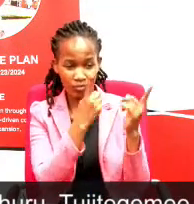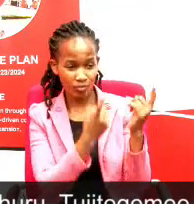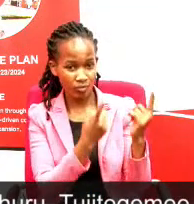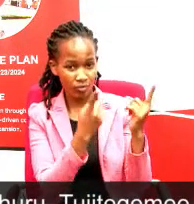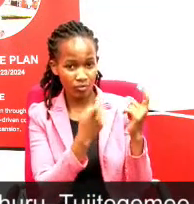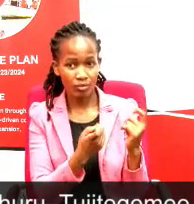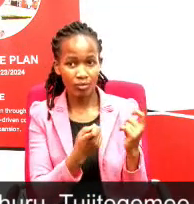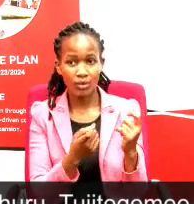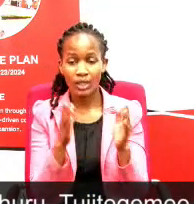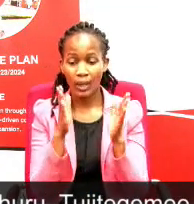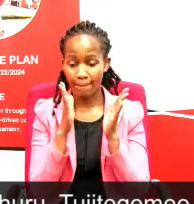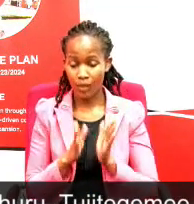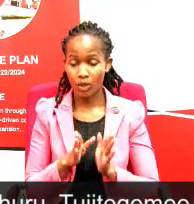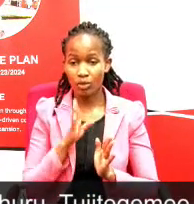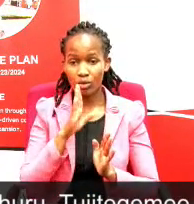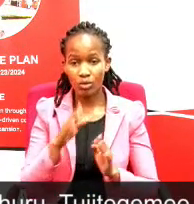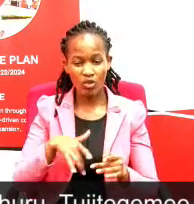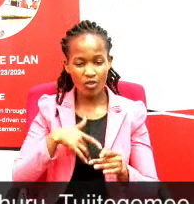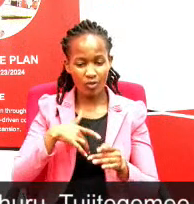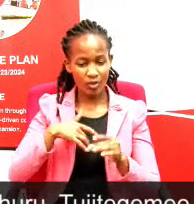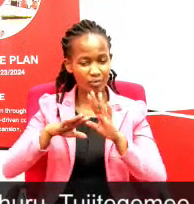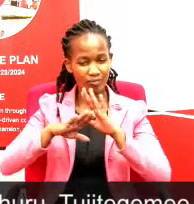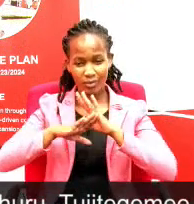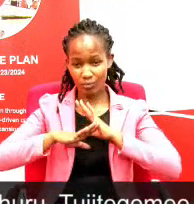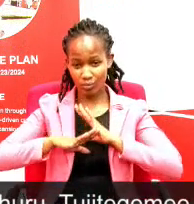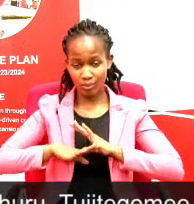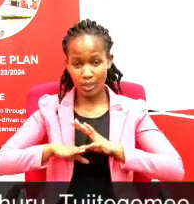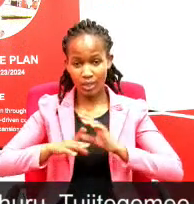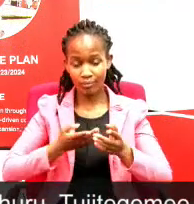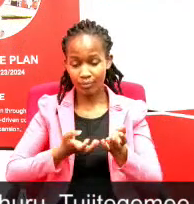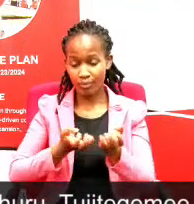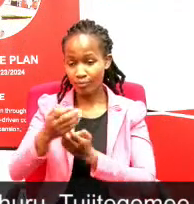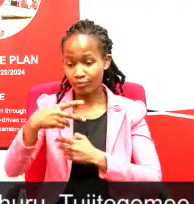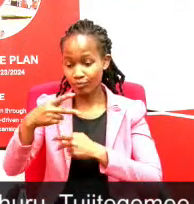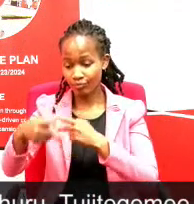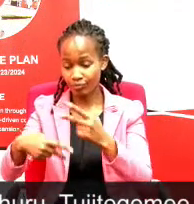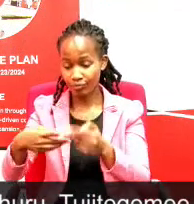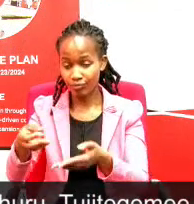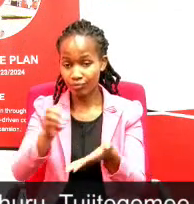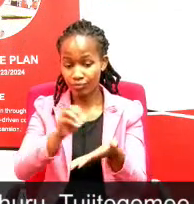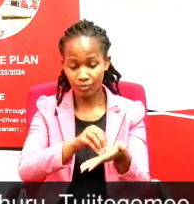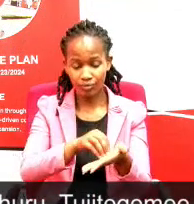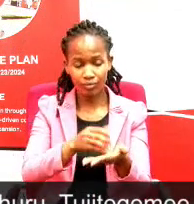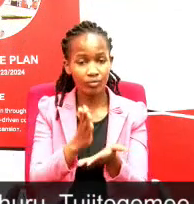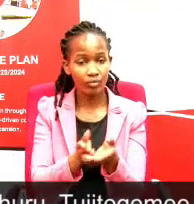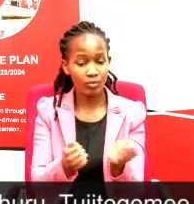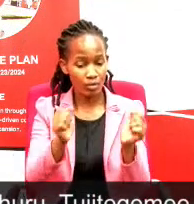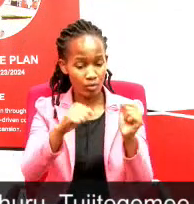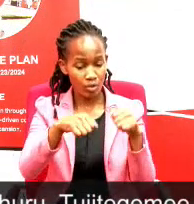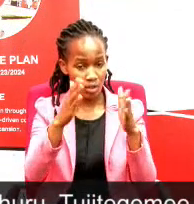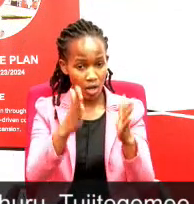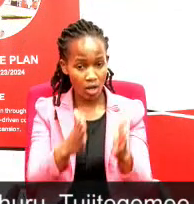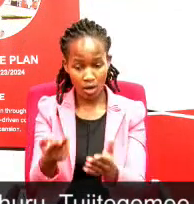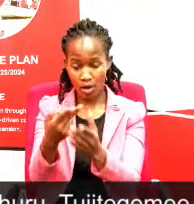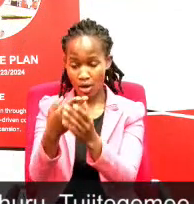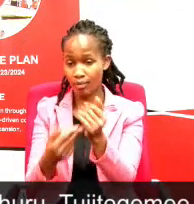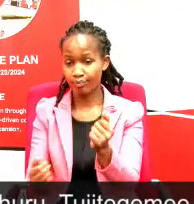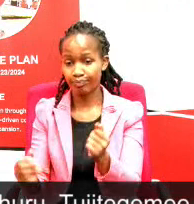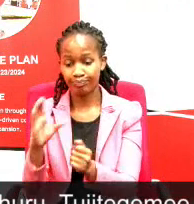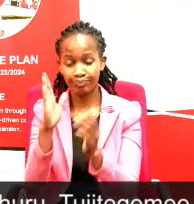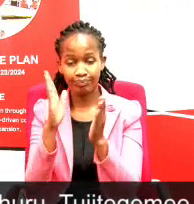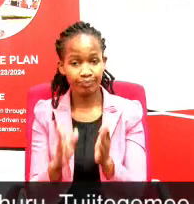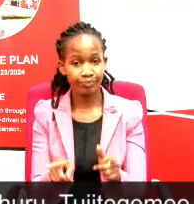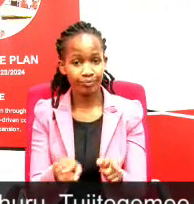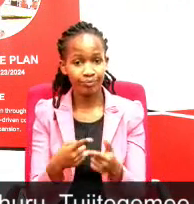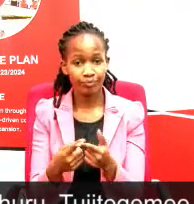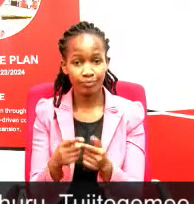customer satisfaction. The next one is business process. Again, the enabler for both customer